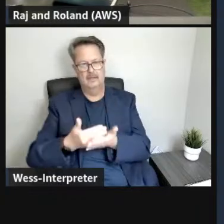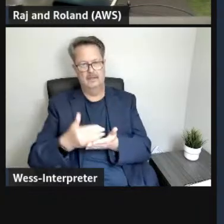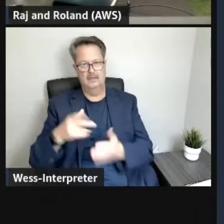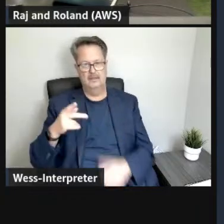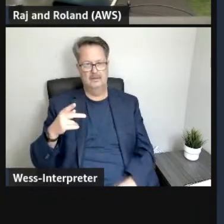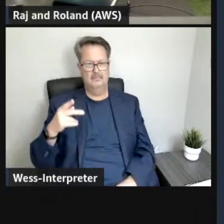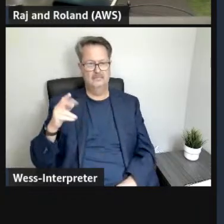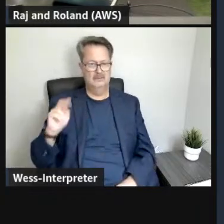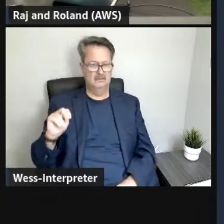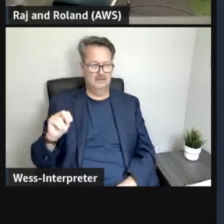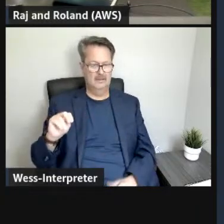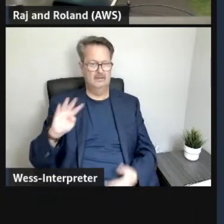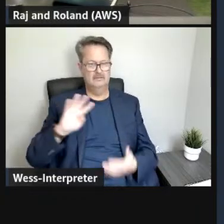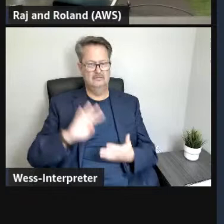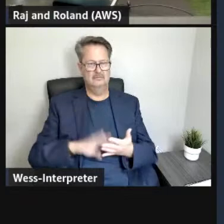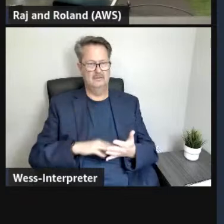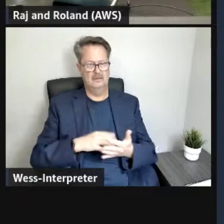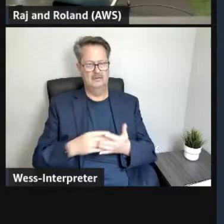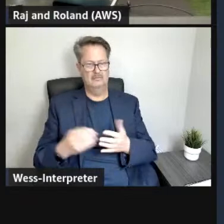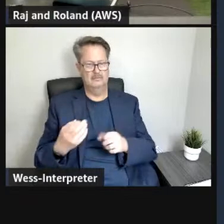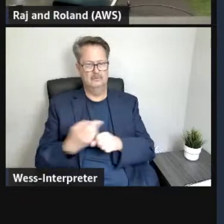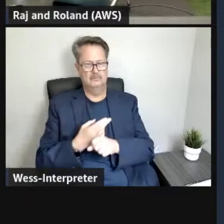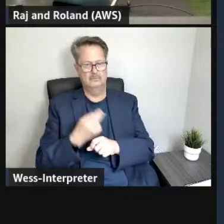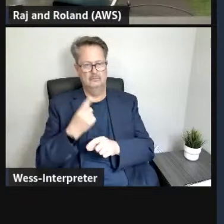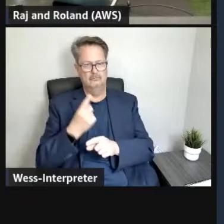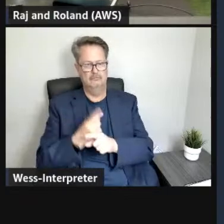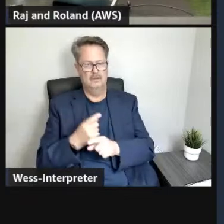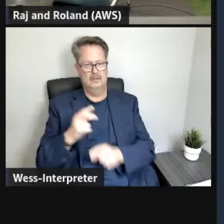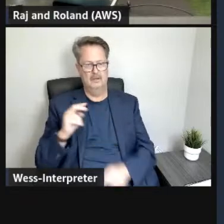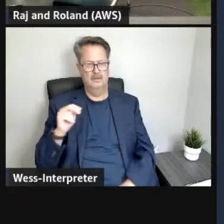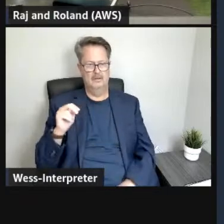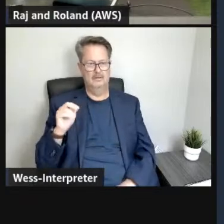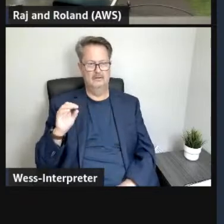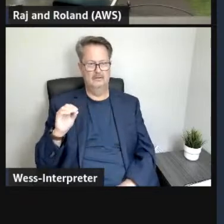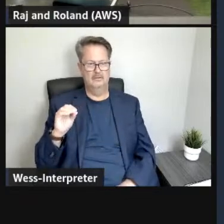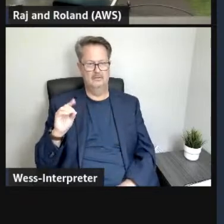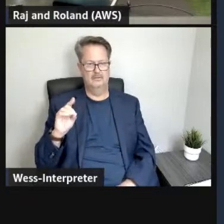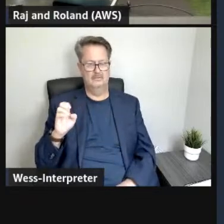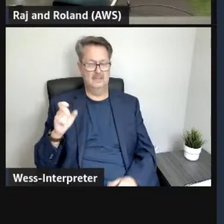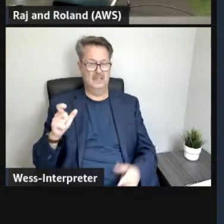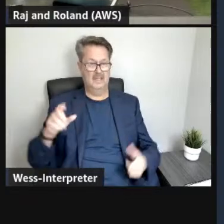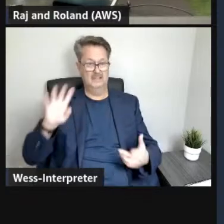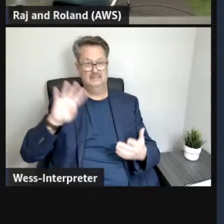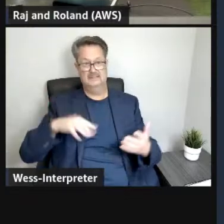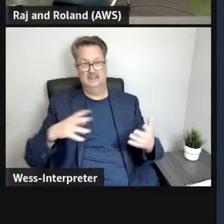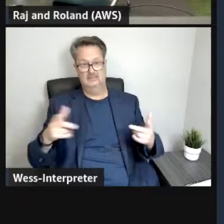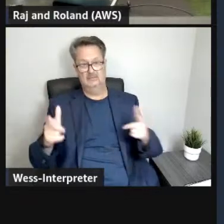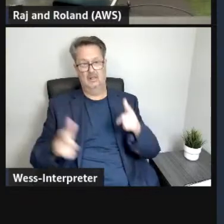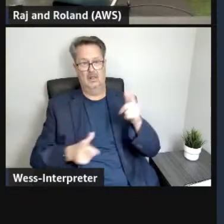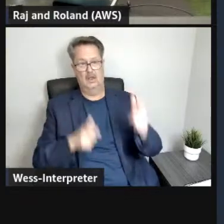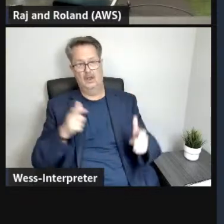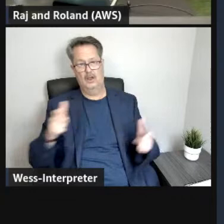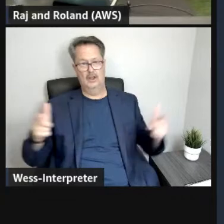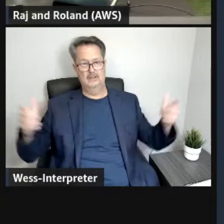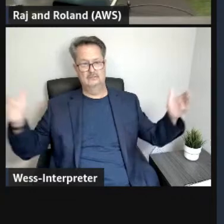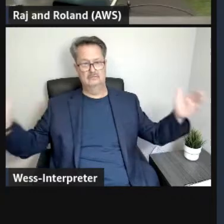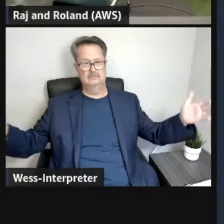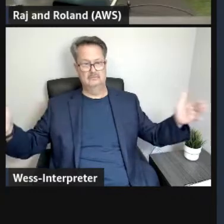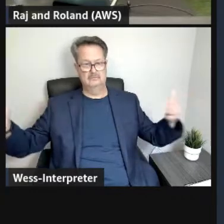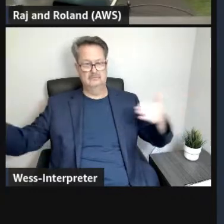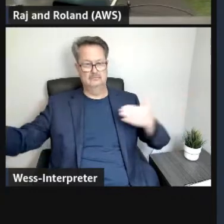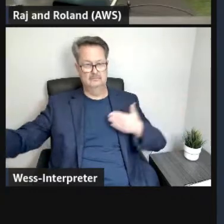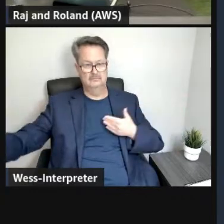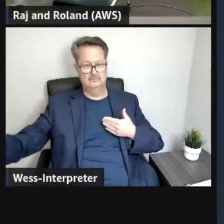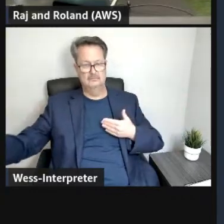to schedule it in the right node. It can schedule it on a very large node, and your container can use much more of